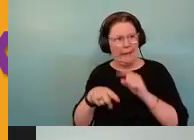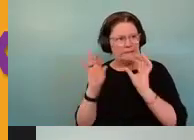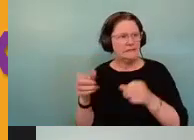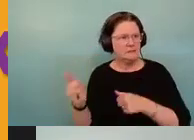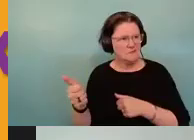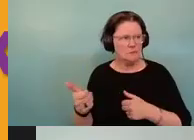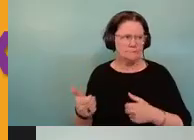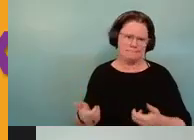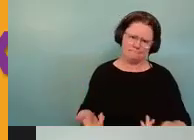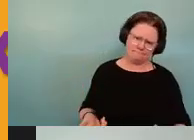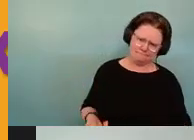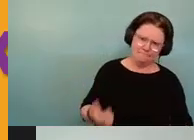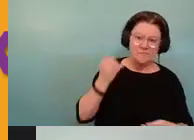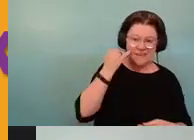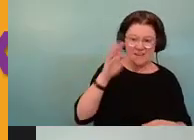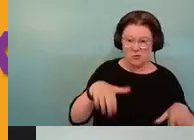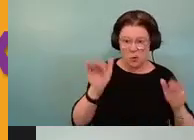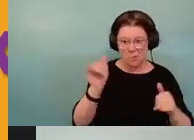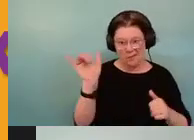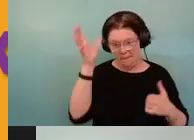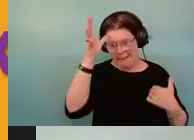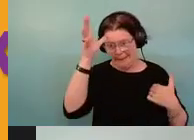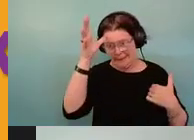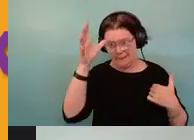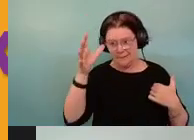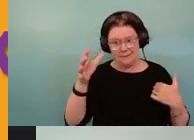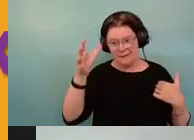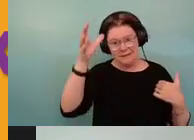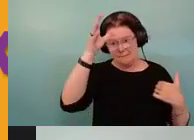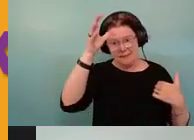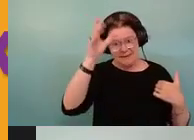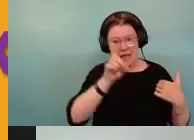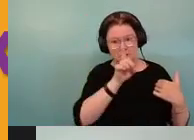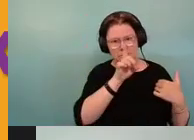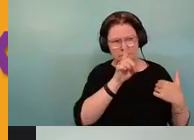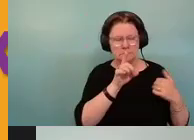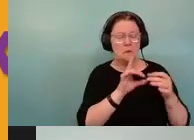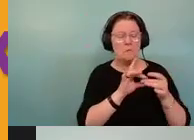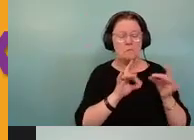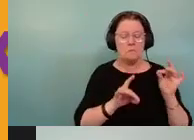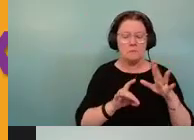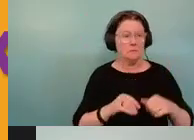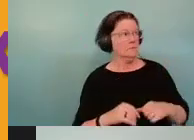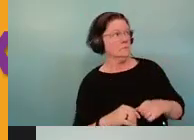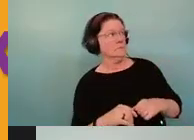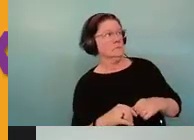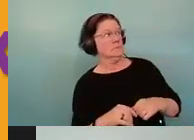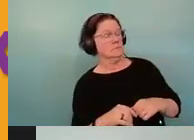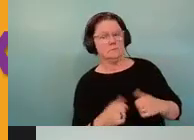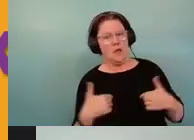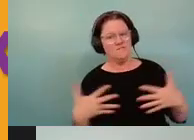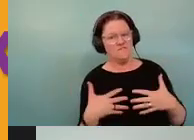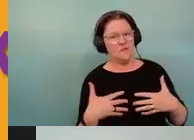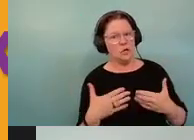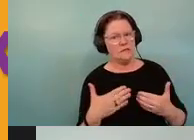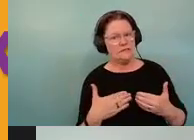don't know if any of you grew up with a dad like my dad, but my dad didn't have to say much for me to have some fear that if I didn't